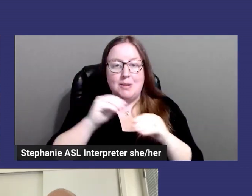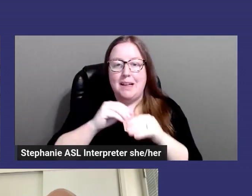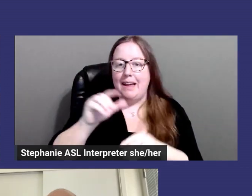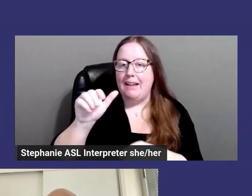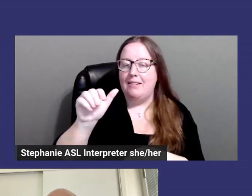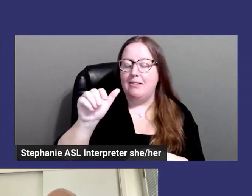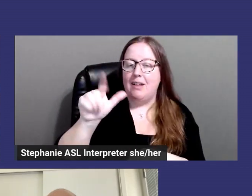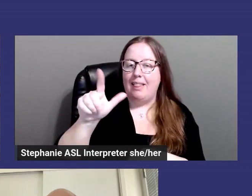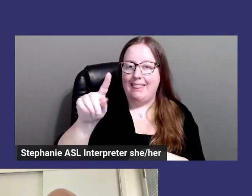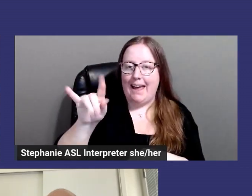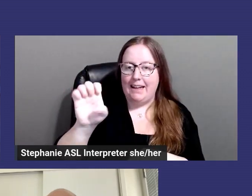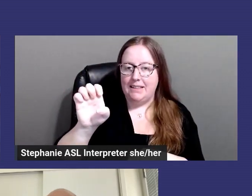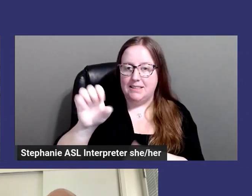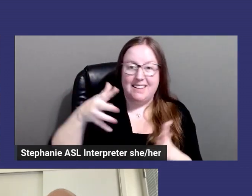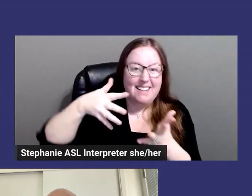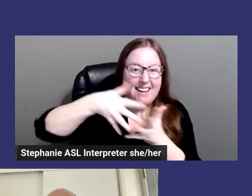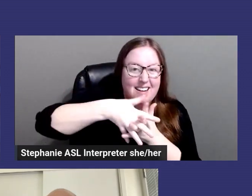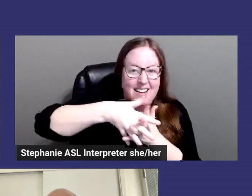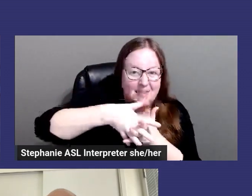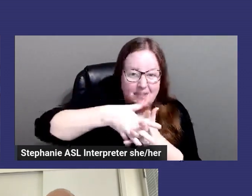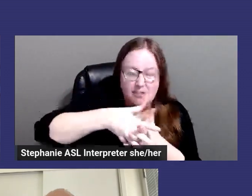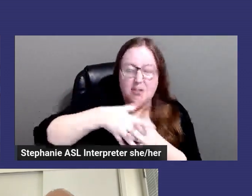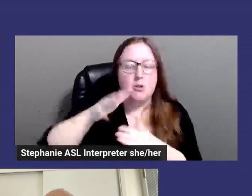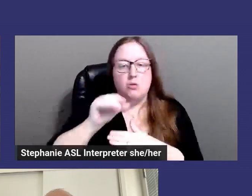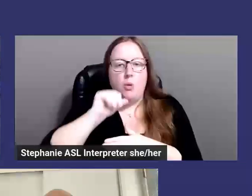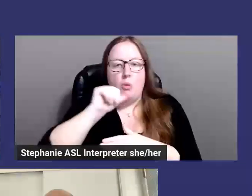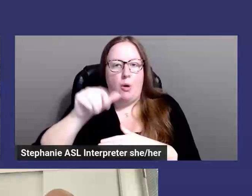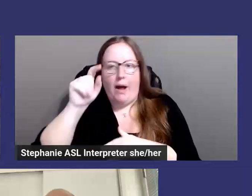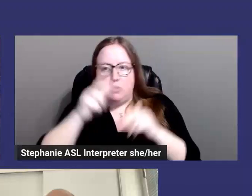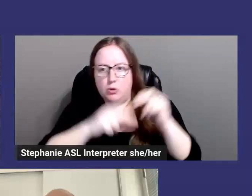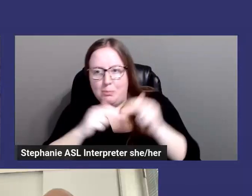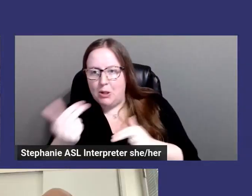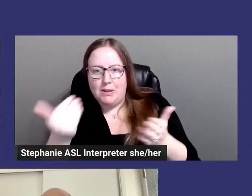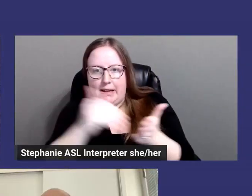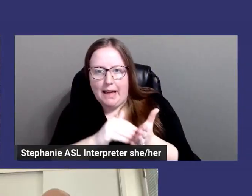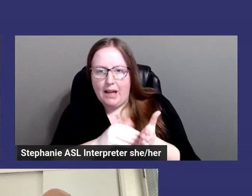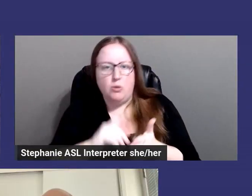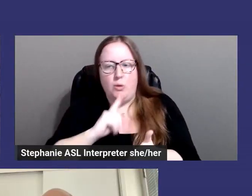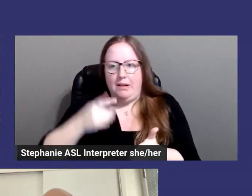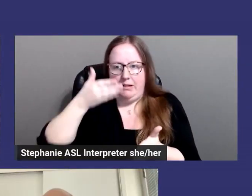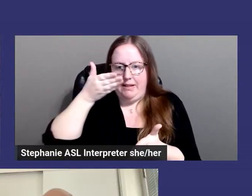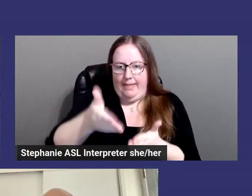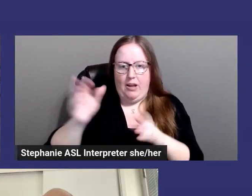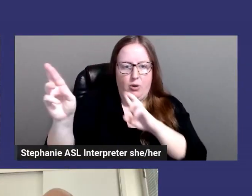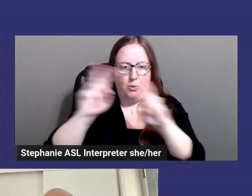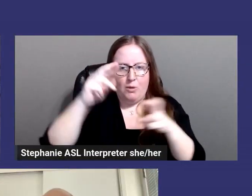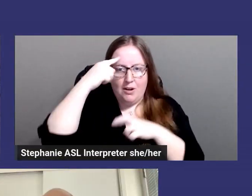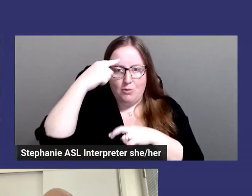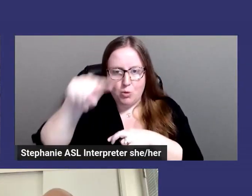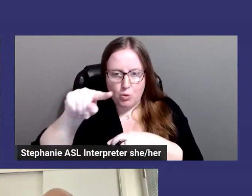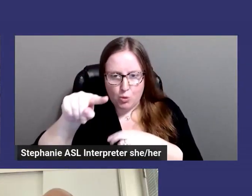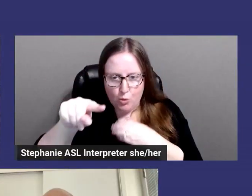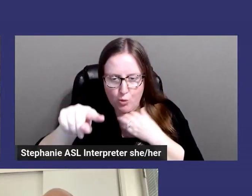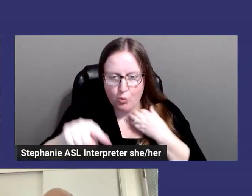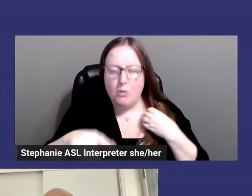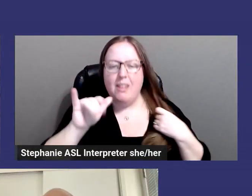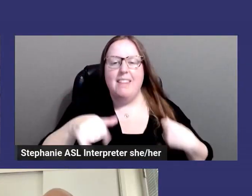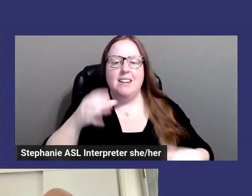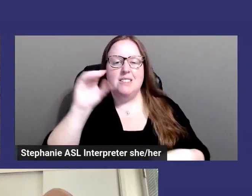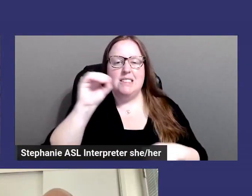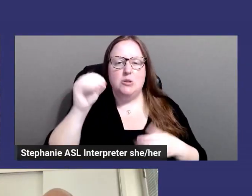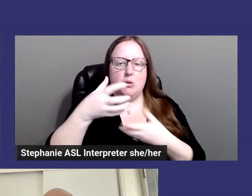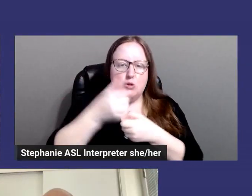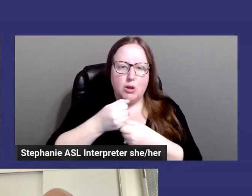So we don't need to reinvent the wheel. You get this out of the box with VPC Lattice. And so this is kind of playing on that zero trust story. You got